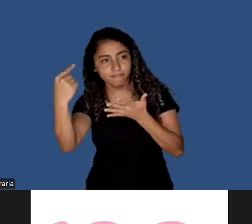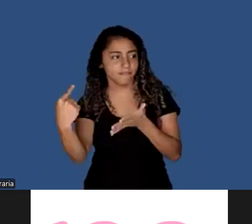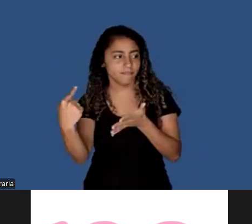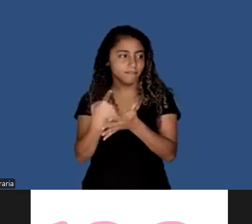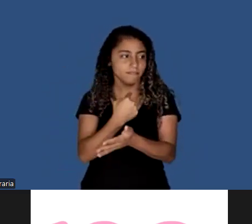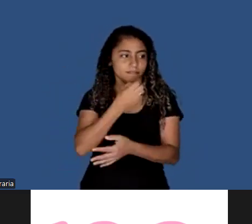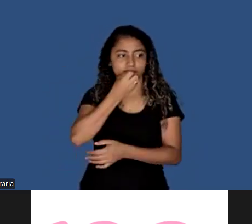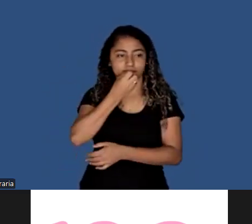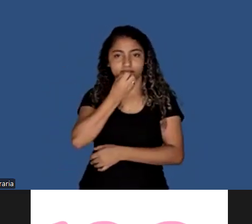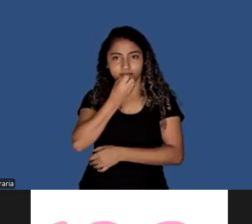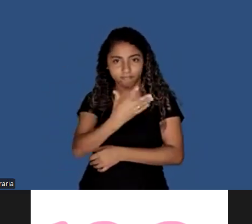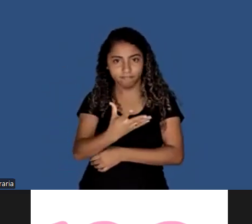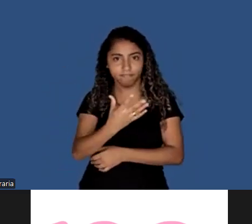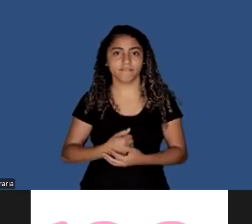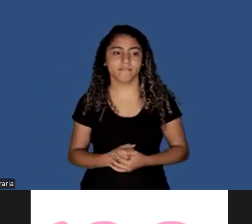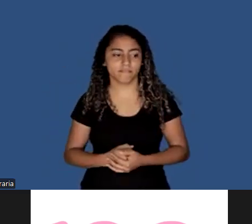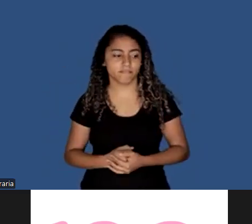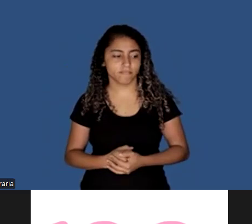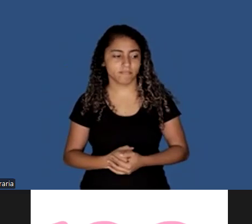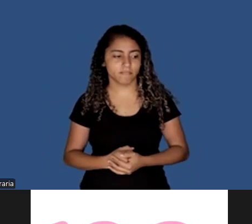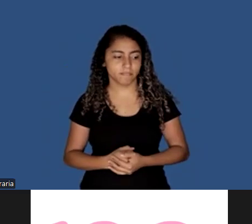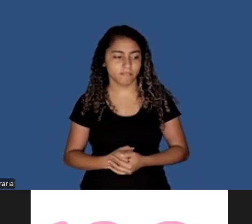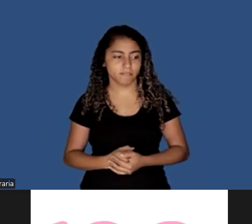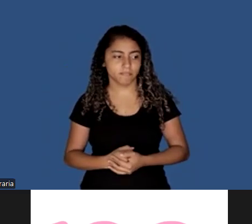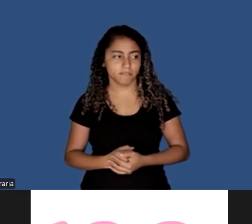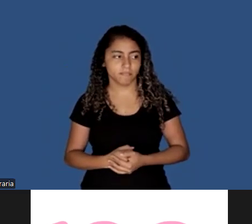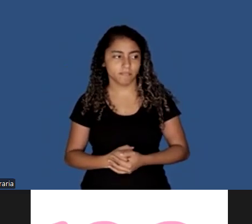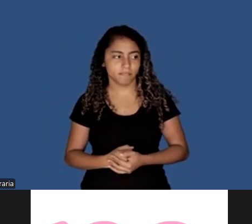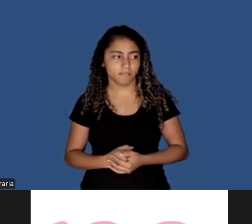Thank you for your question, Alexander.